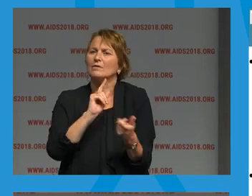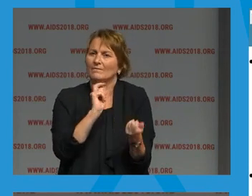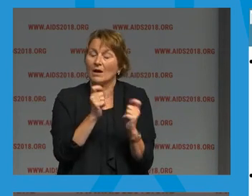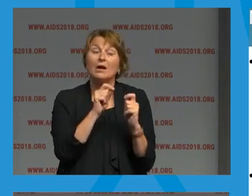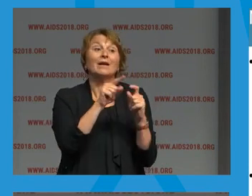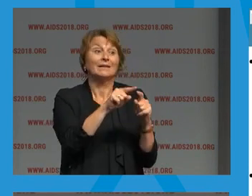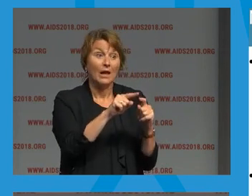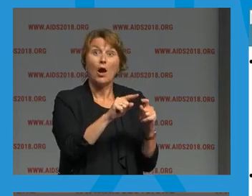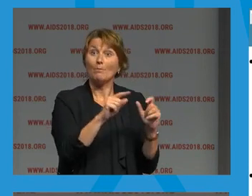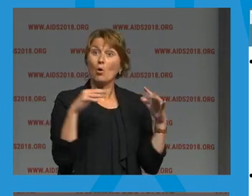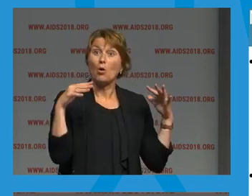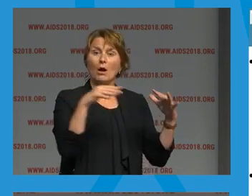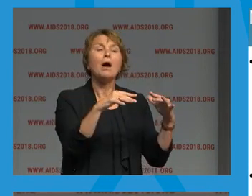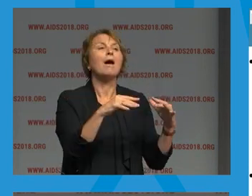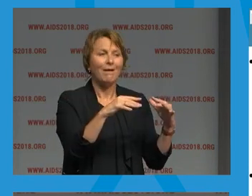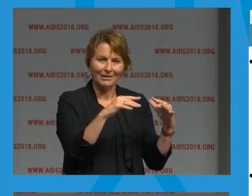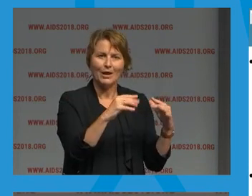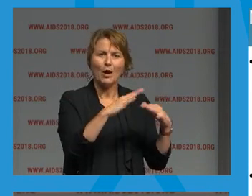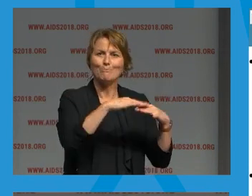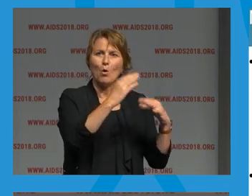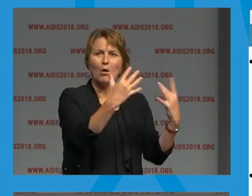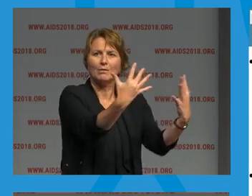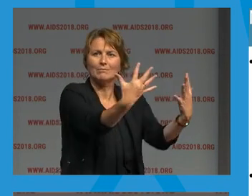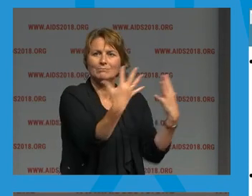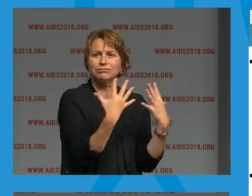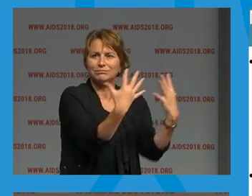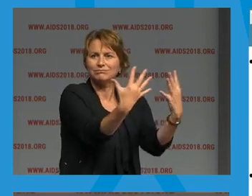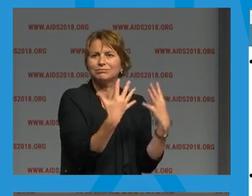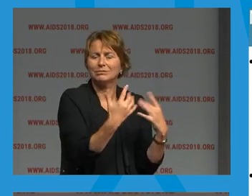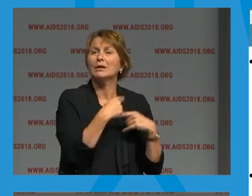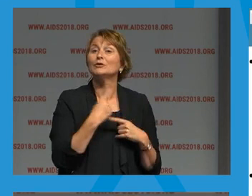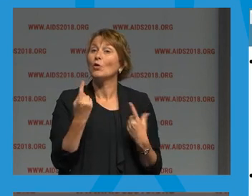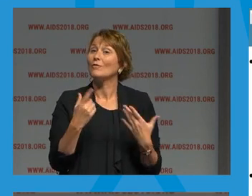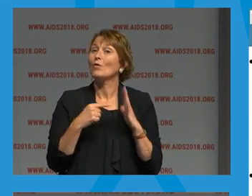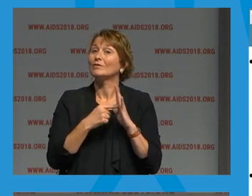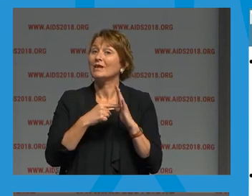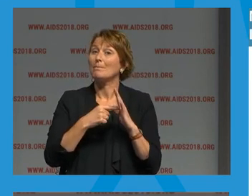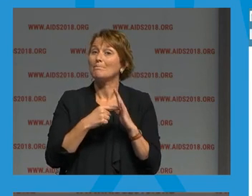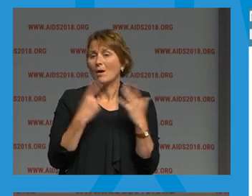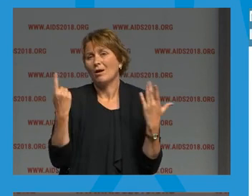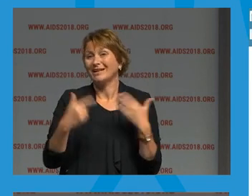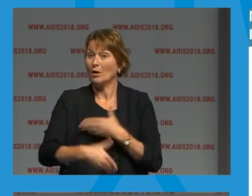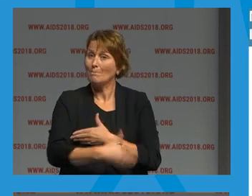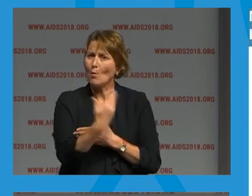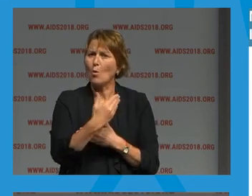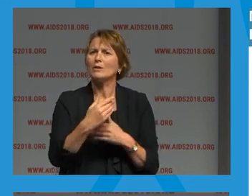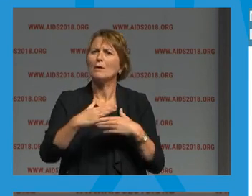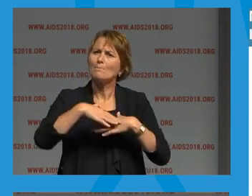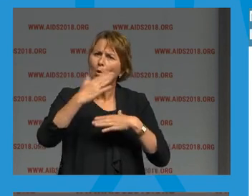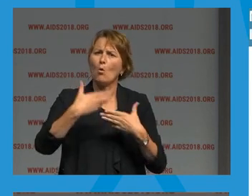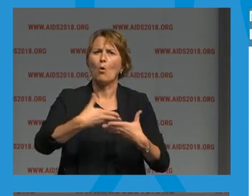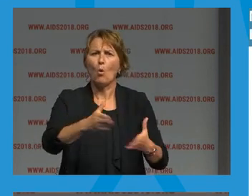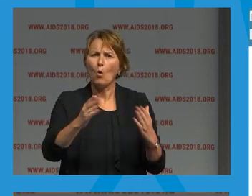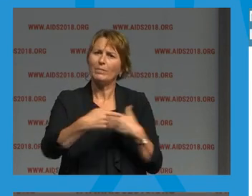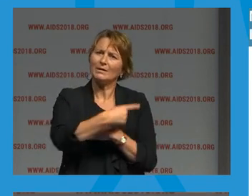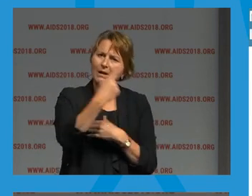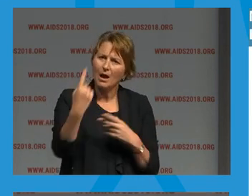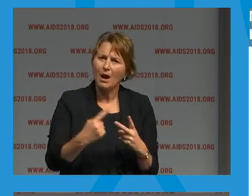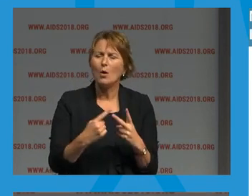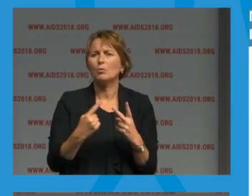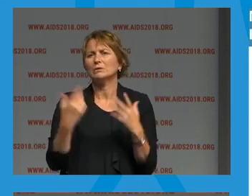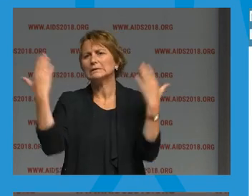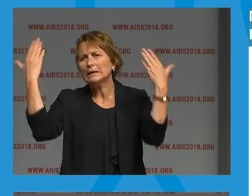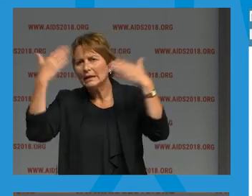the number of men seeking treatment. They added hours in the morning, hours in the evening, and weekend hours.